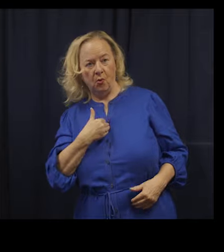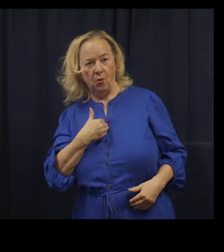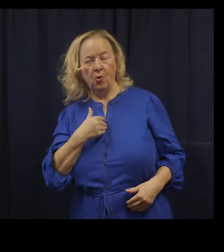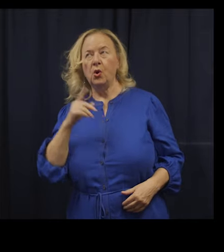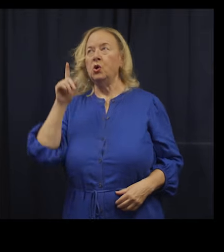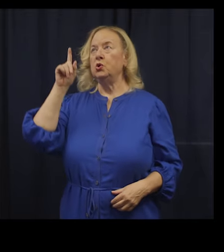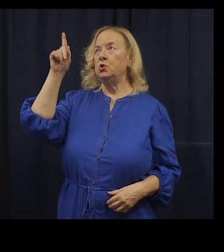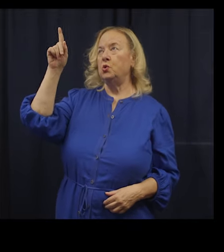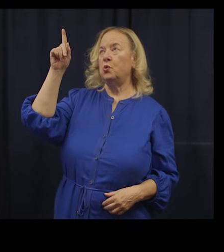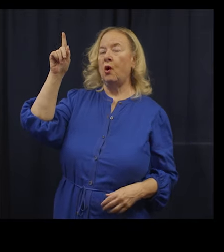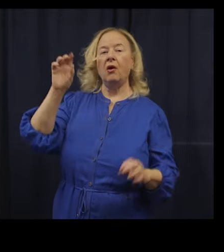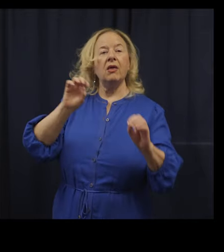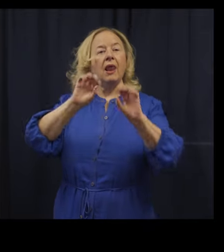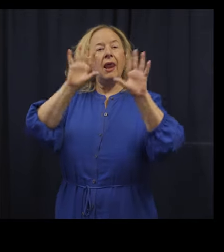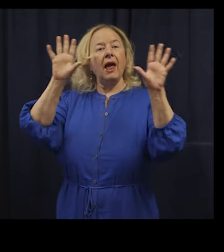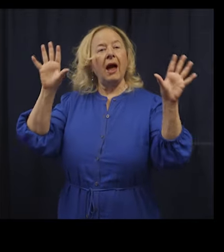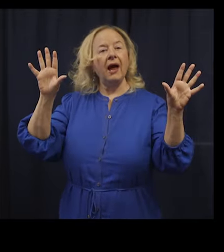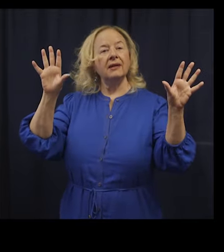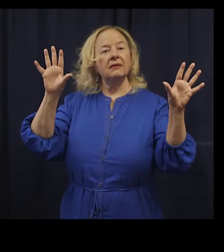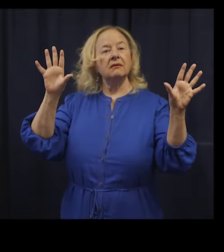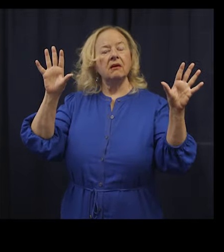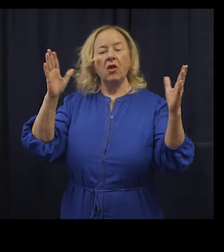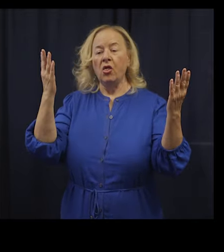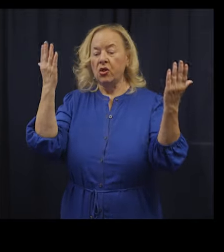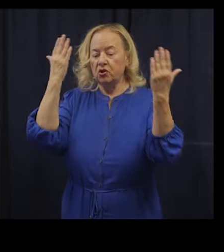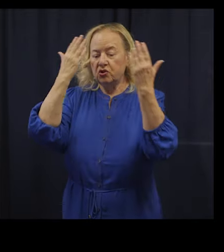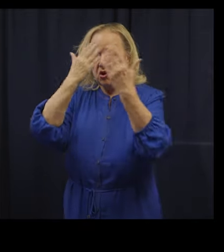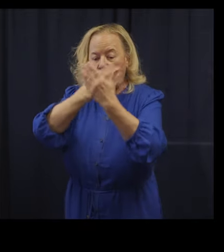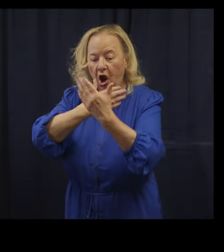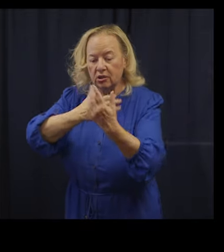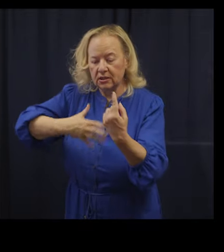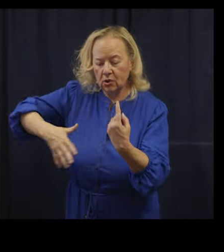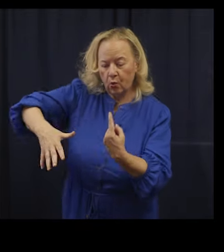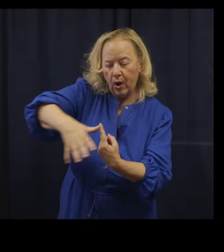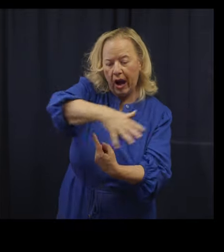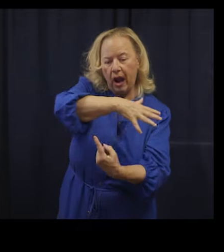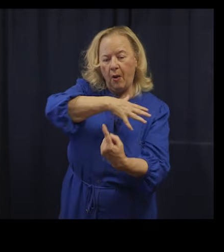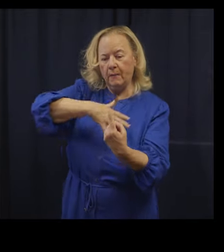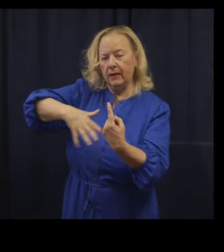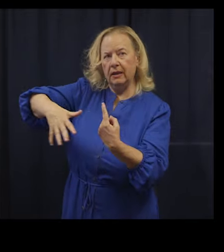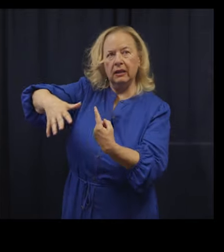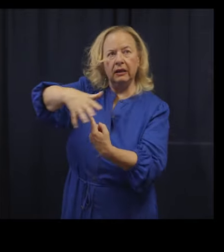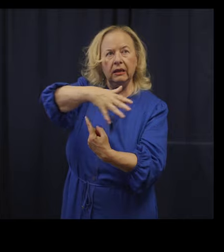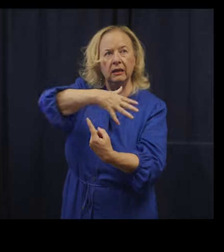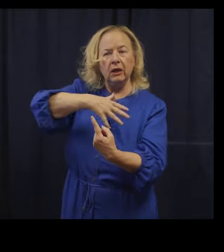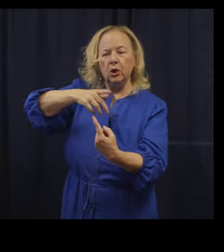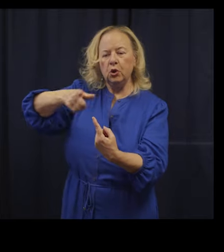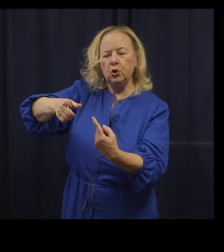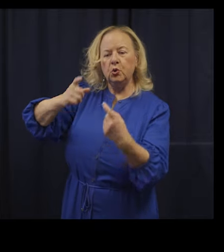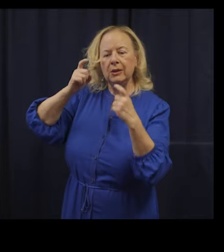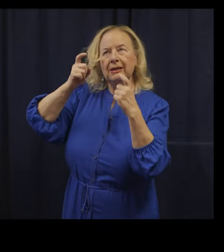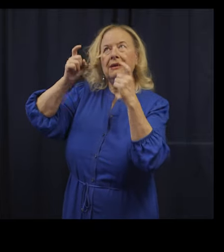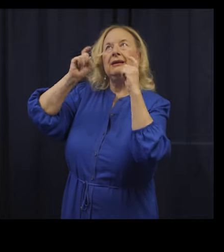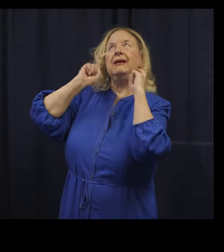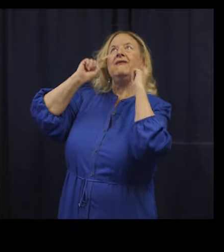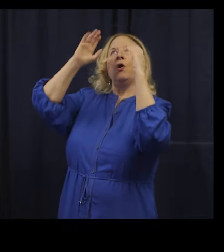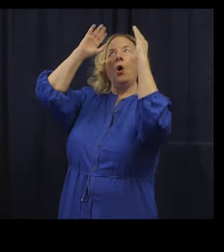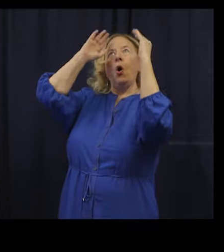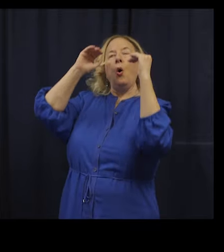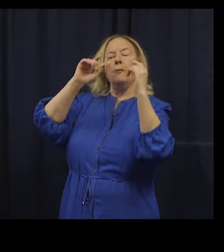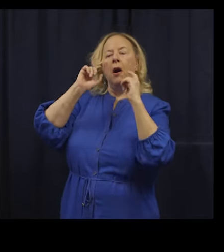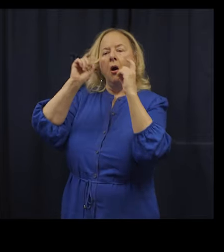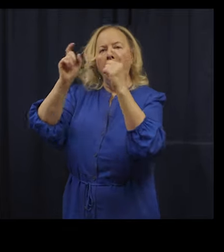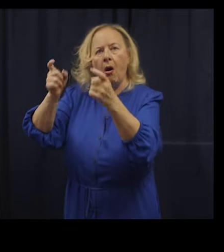You are the light to the darkness around me. You are the hope to the hopeless and